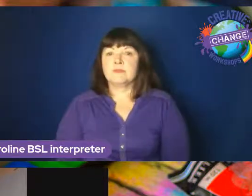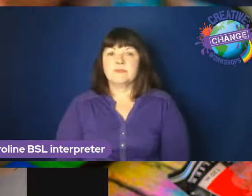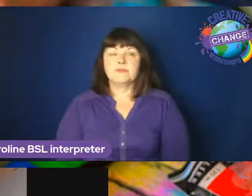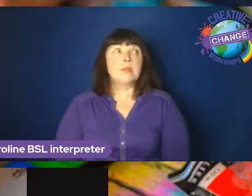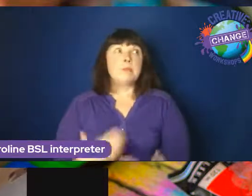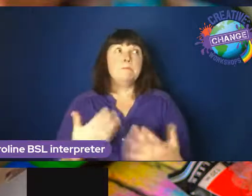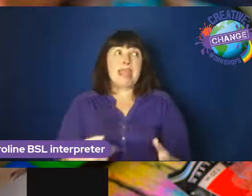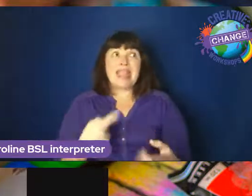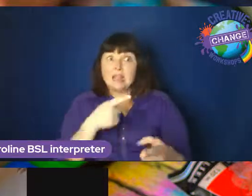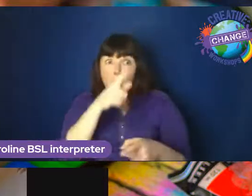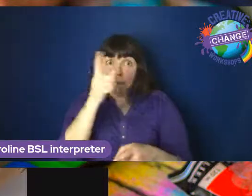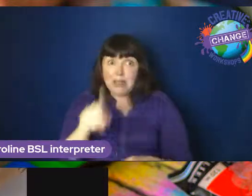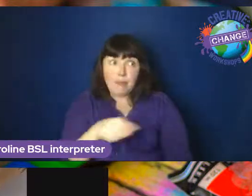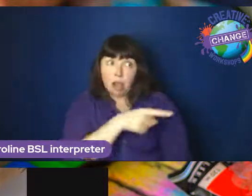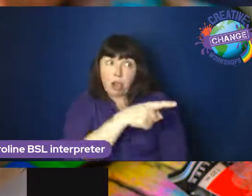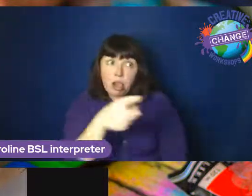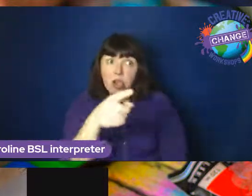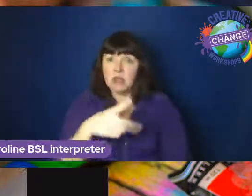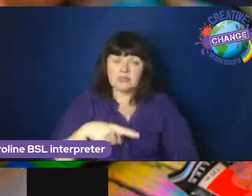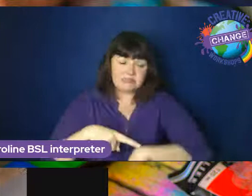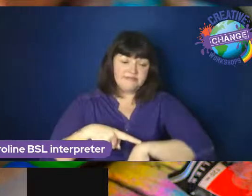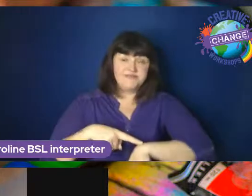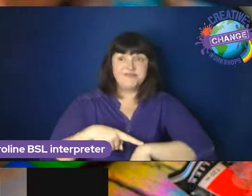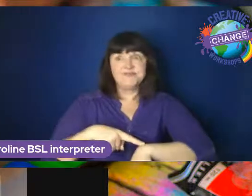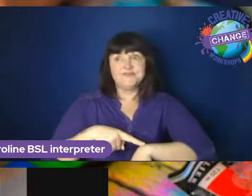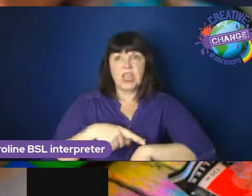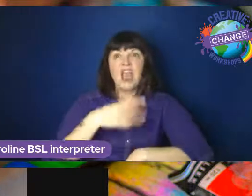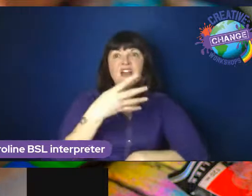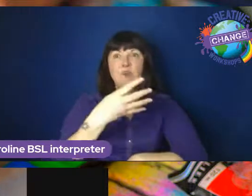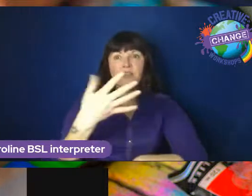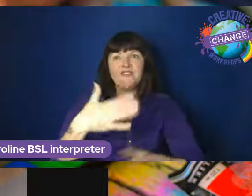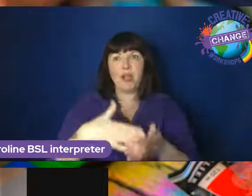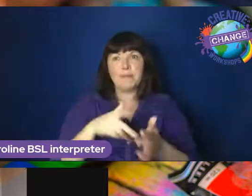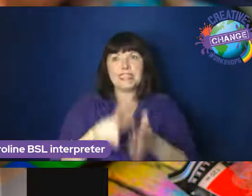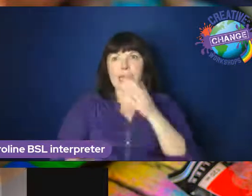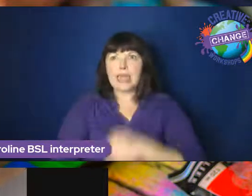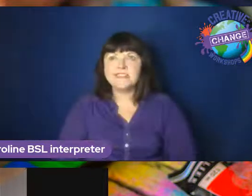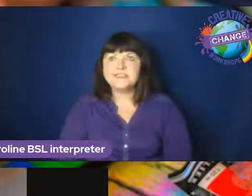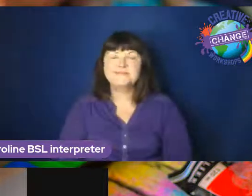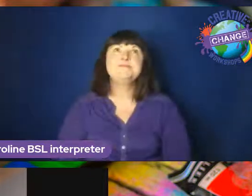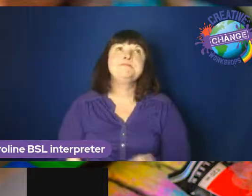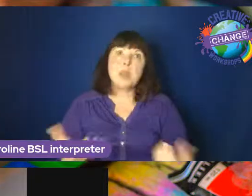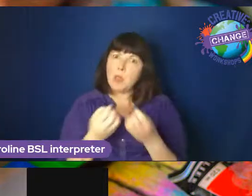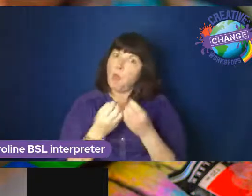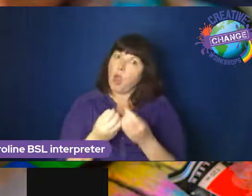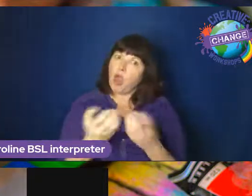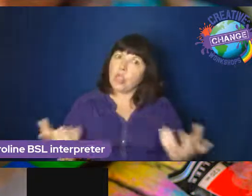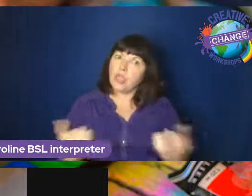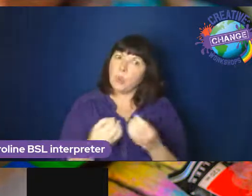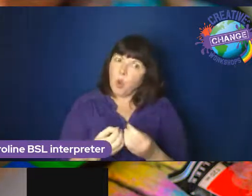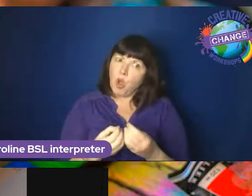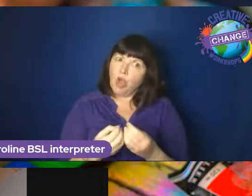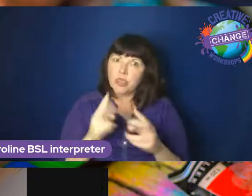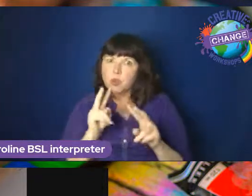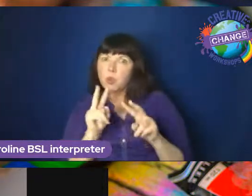saying to people, you're only 45 minutes late, but it was worth it to see this.